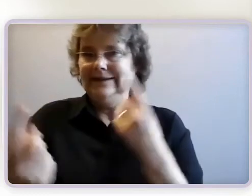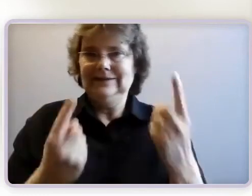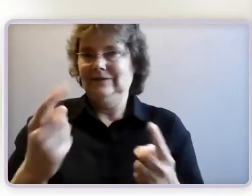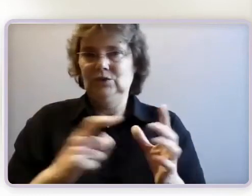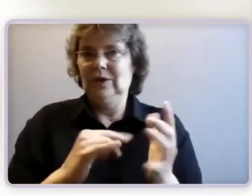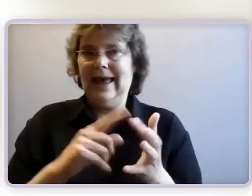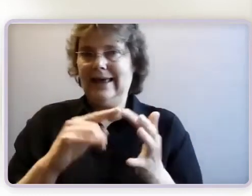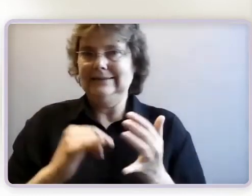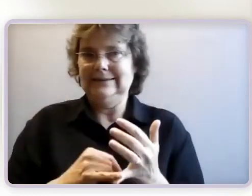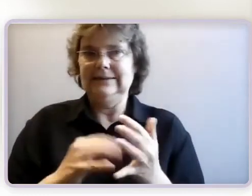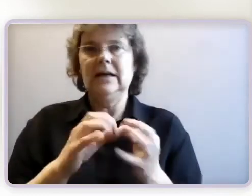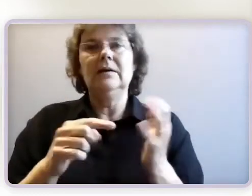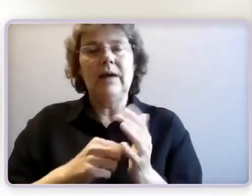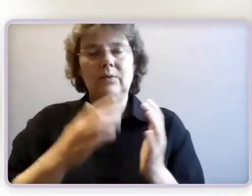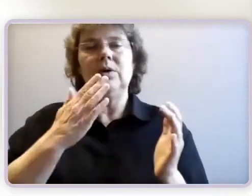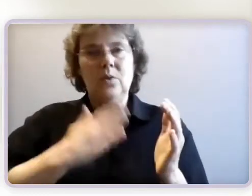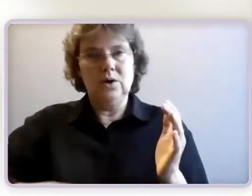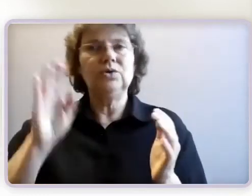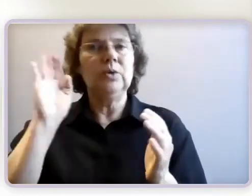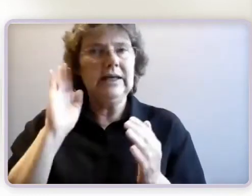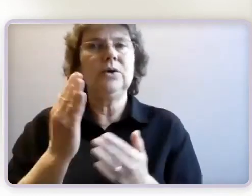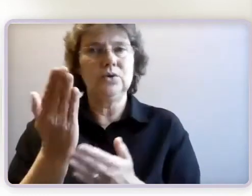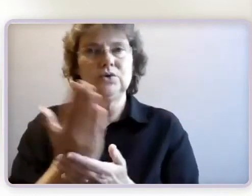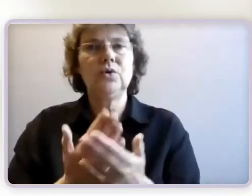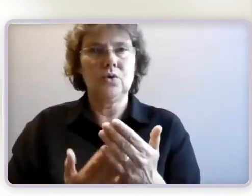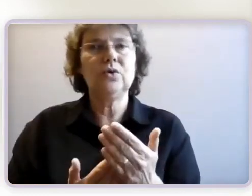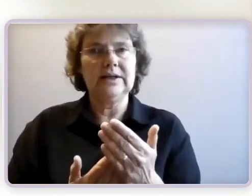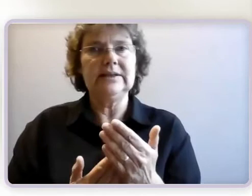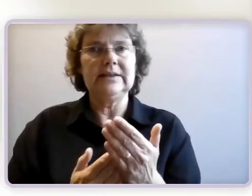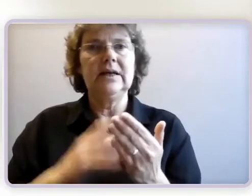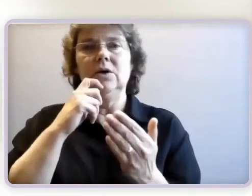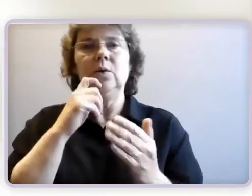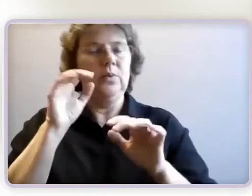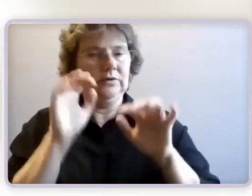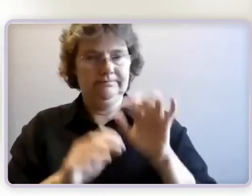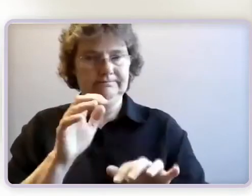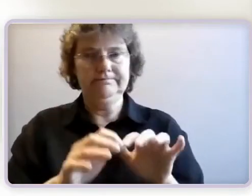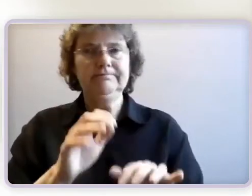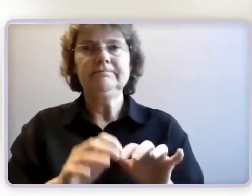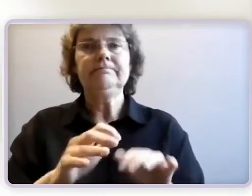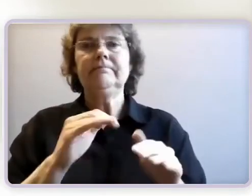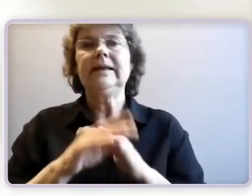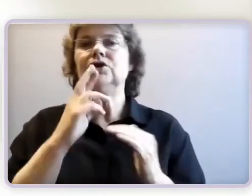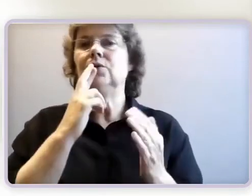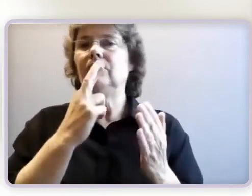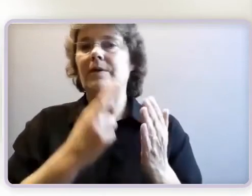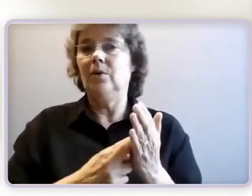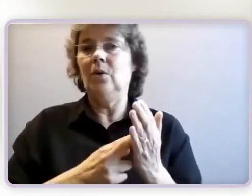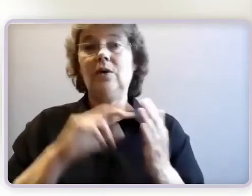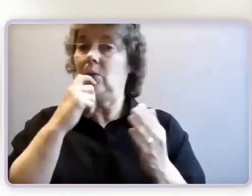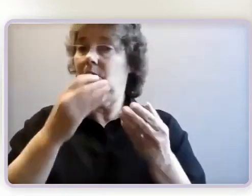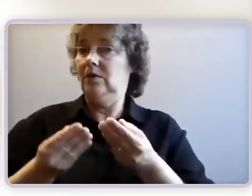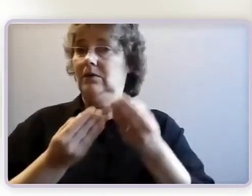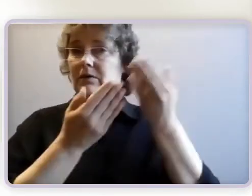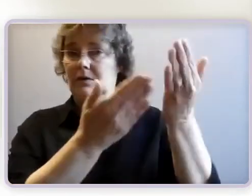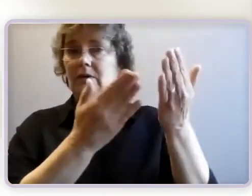but it would like to hear these stories and will write them into a report that it will give to the government to